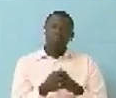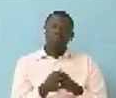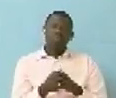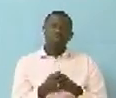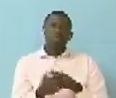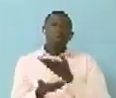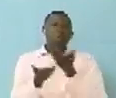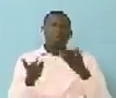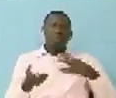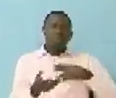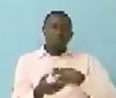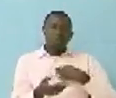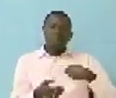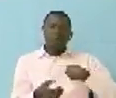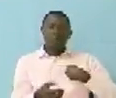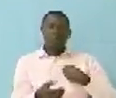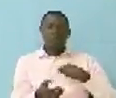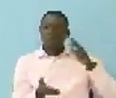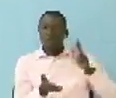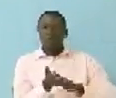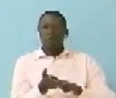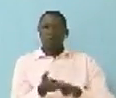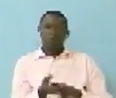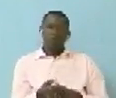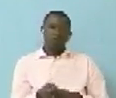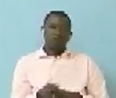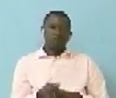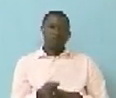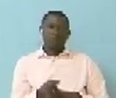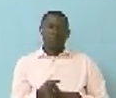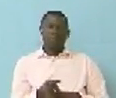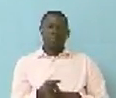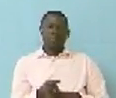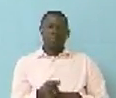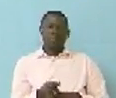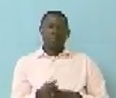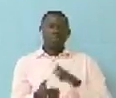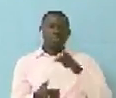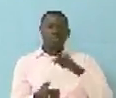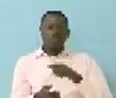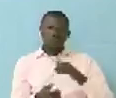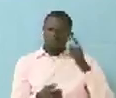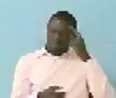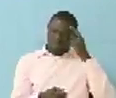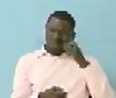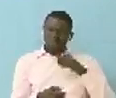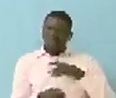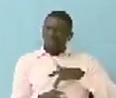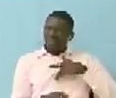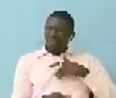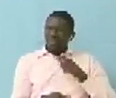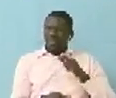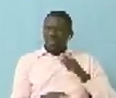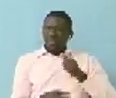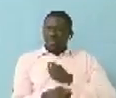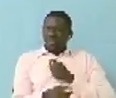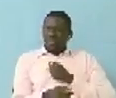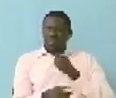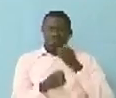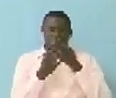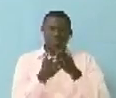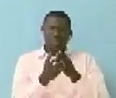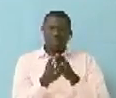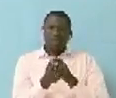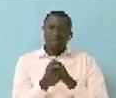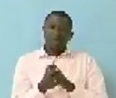you seem to be afraid to say that Yaya Jammeh was ultimately responsible for what happened at the panel. I think you have to withdraw